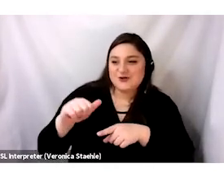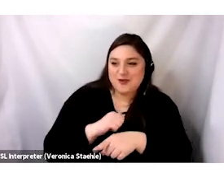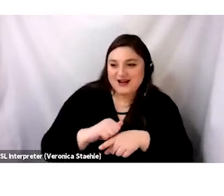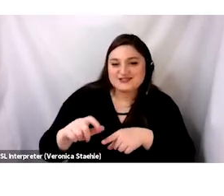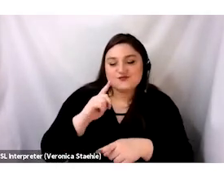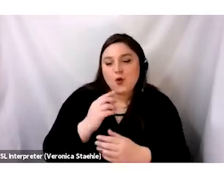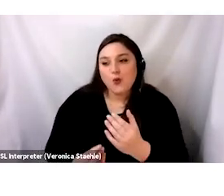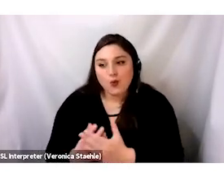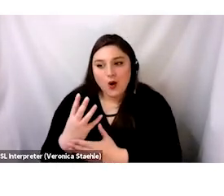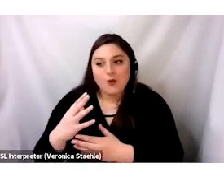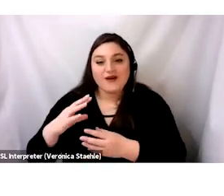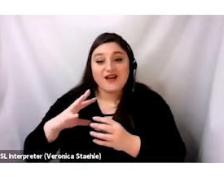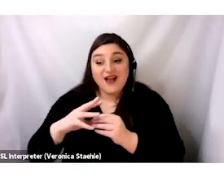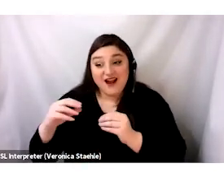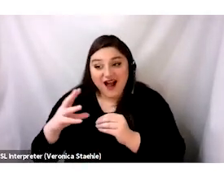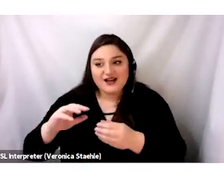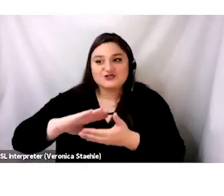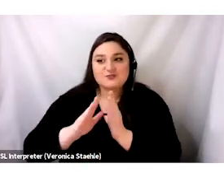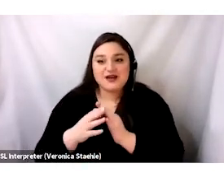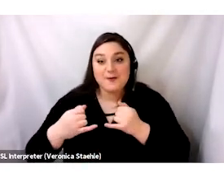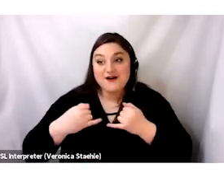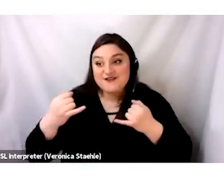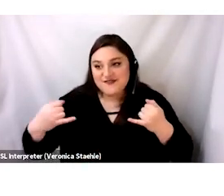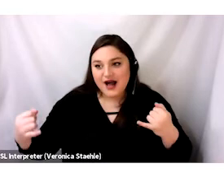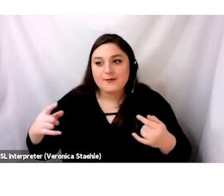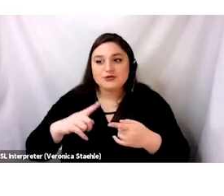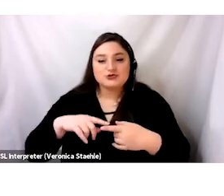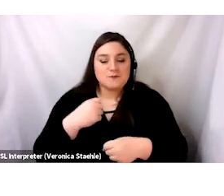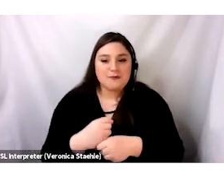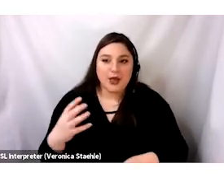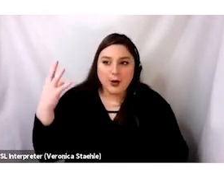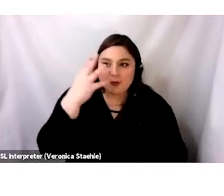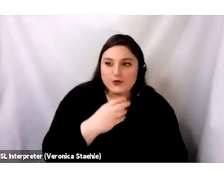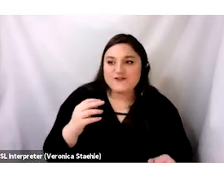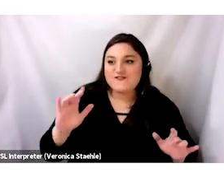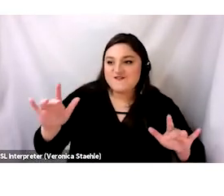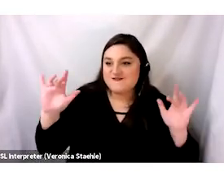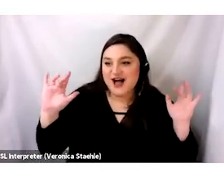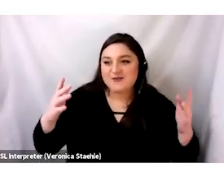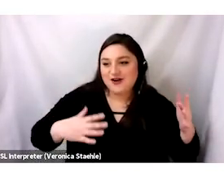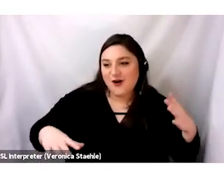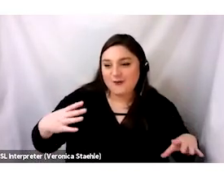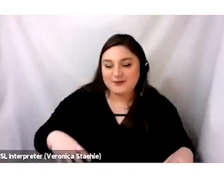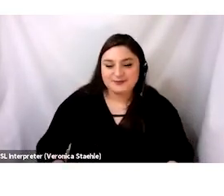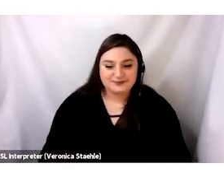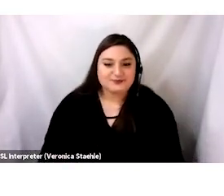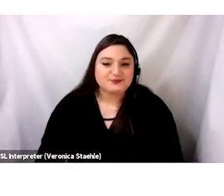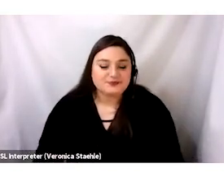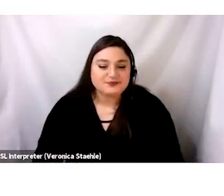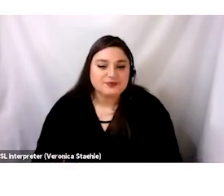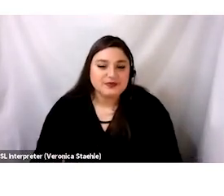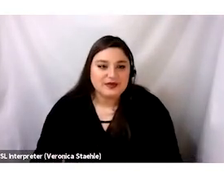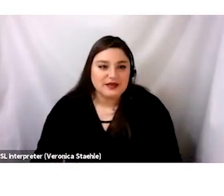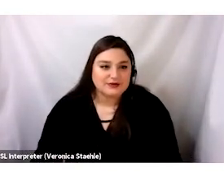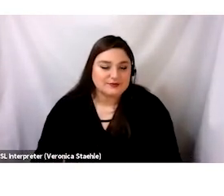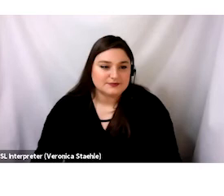turning that cotton into fiber and creating beautiful, vibrant garments from that. And so